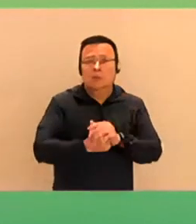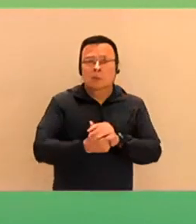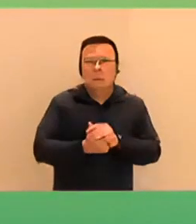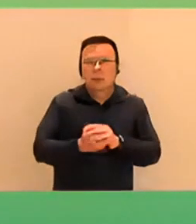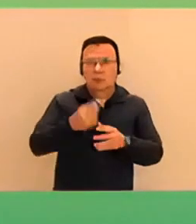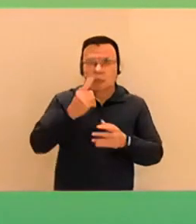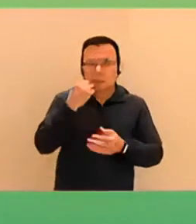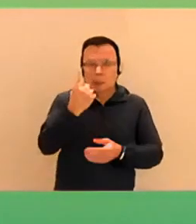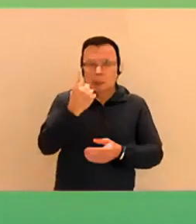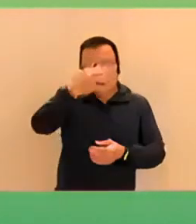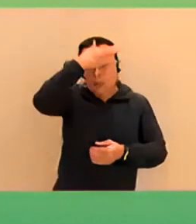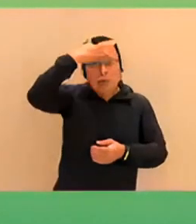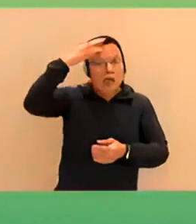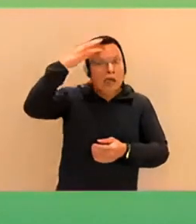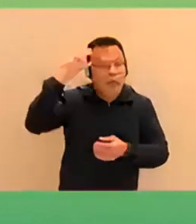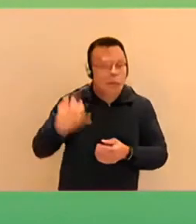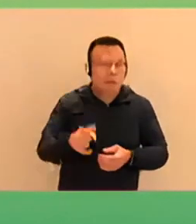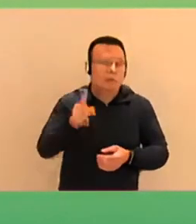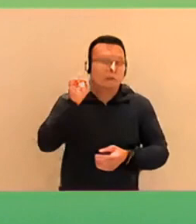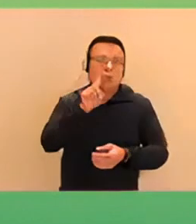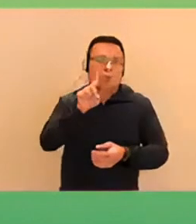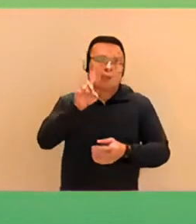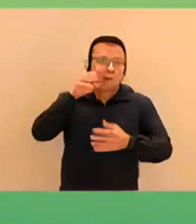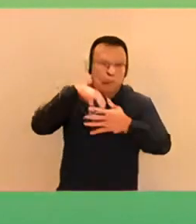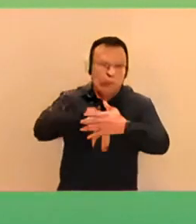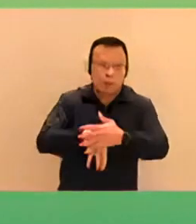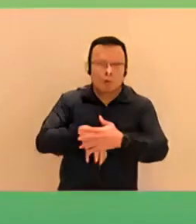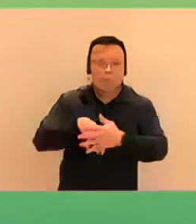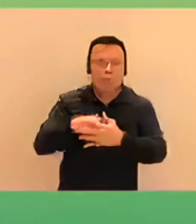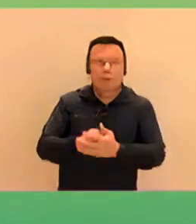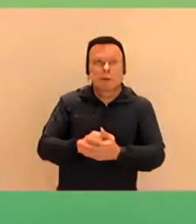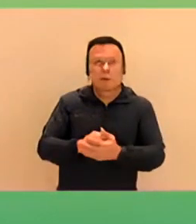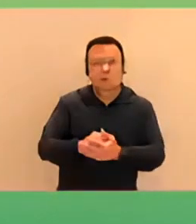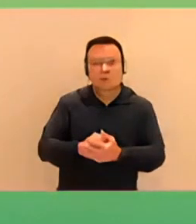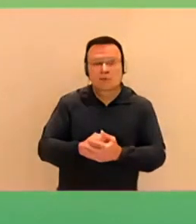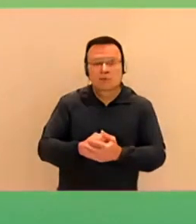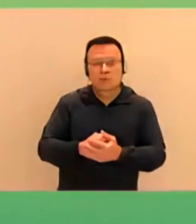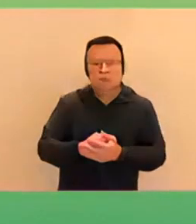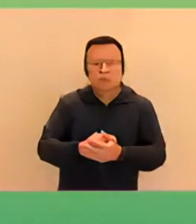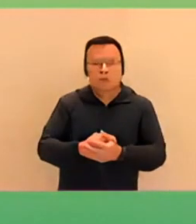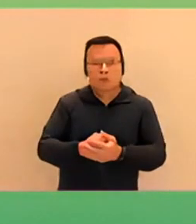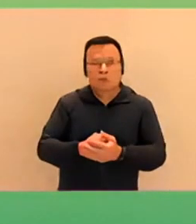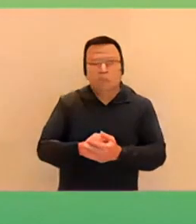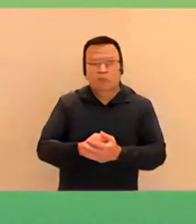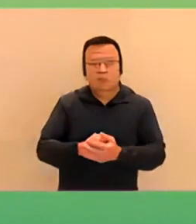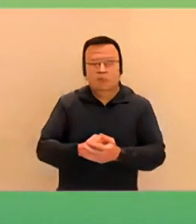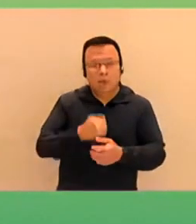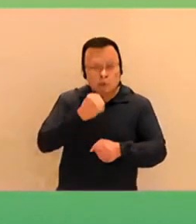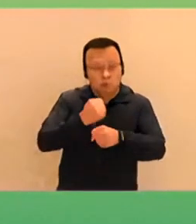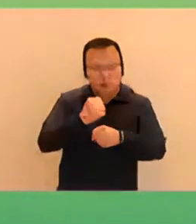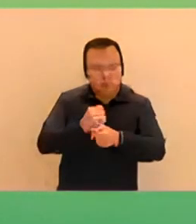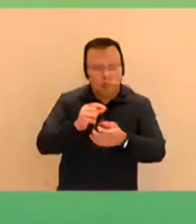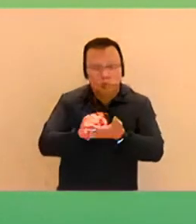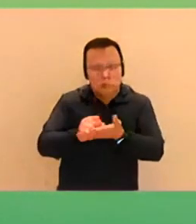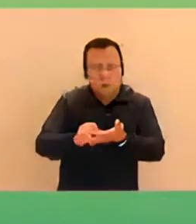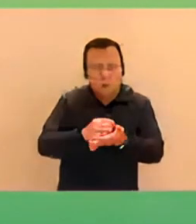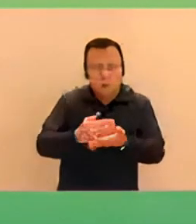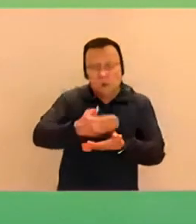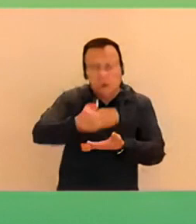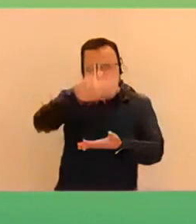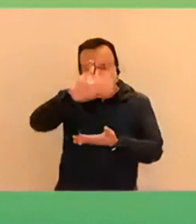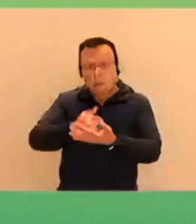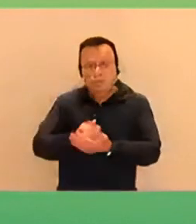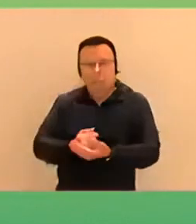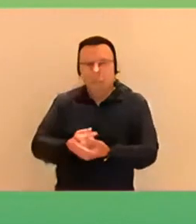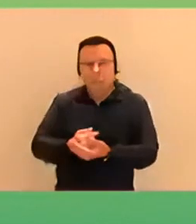in terms of per square meter, how much of cooling be consumed in office building in Philadelphia or in Beijing. They have quite similar